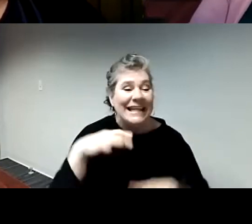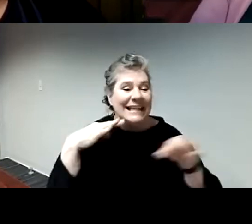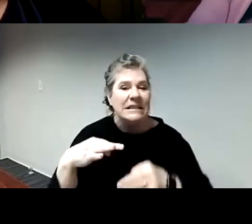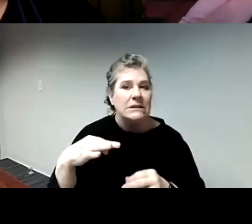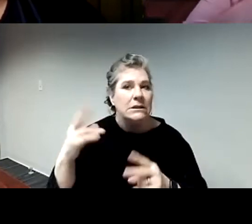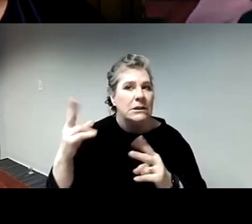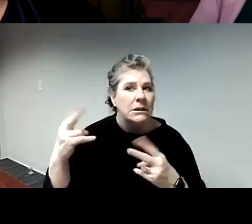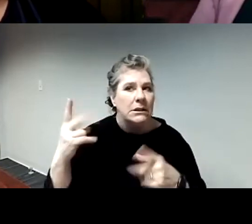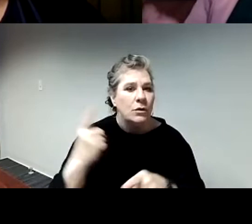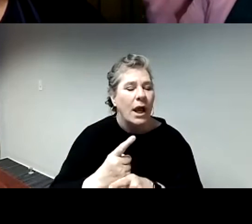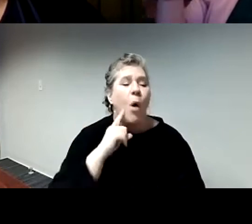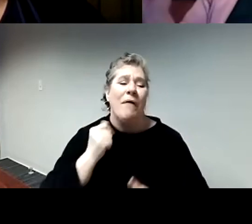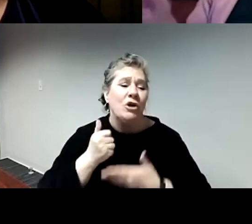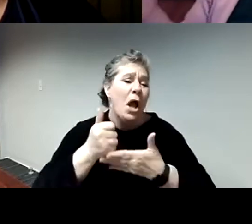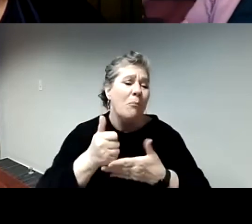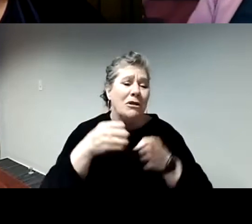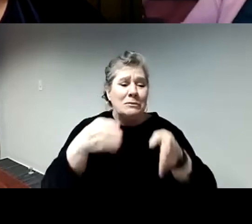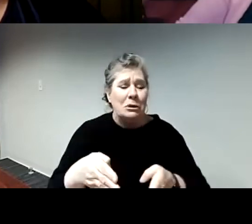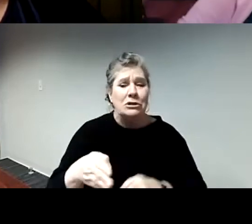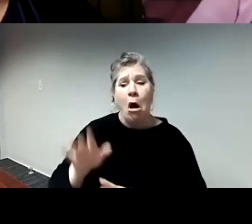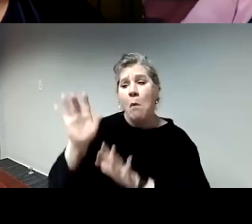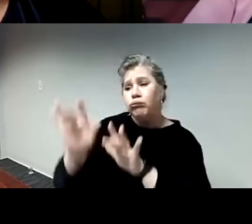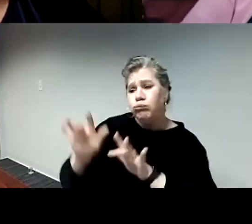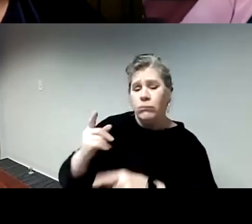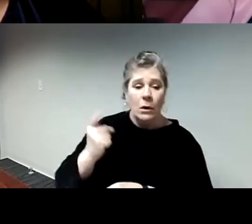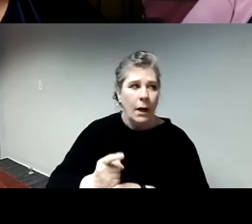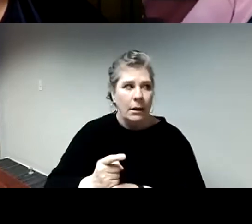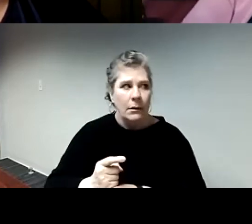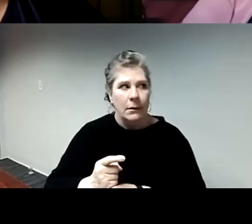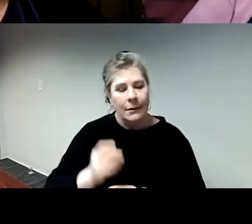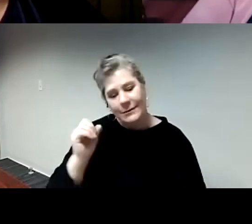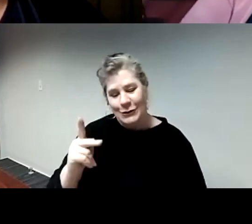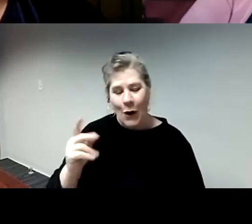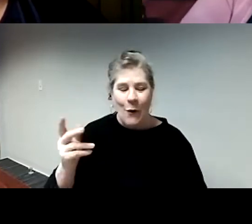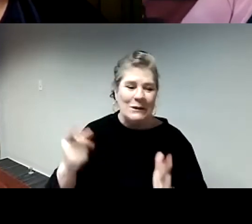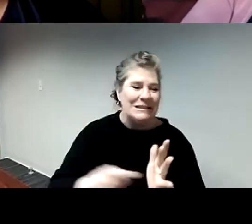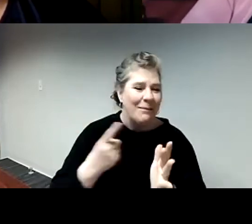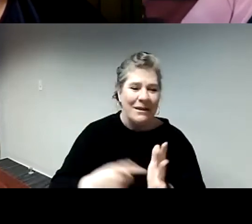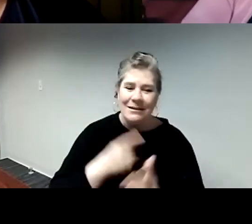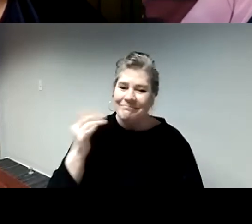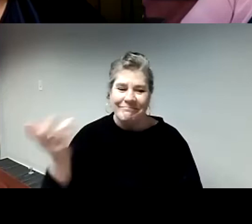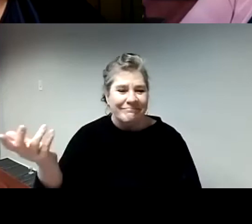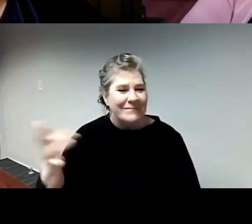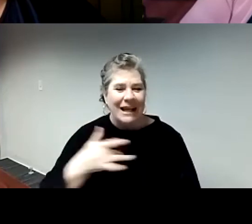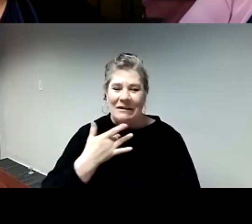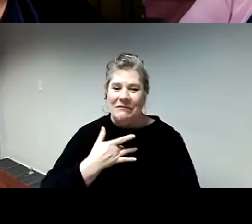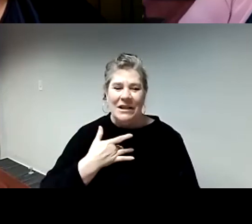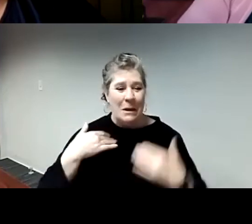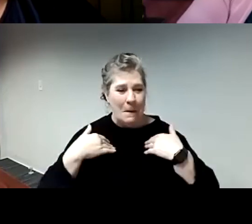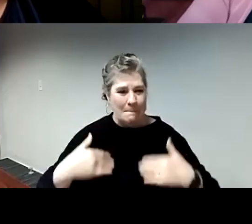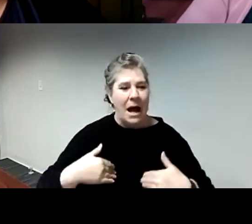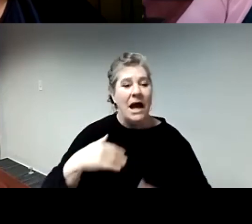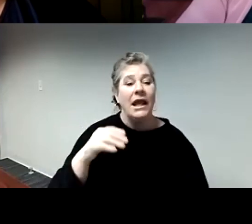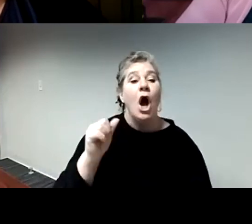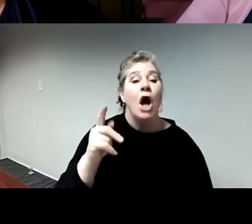idea that like, oh, we need to help this poor person. And yeah, so it's just something that, I feel like body autonomy is a